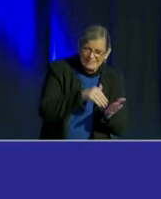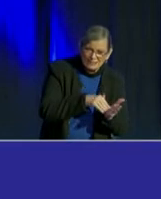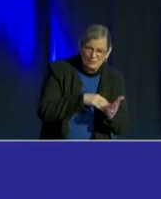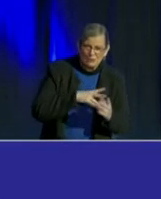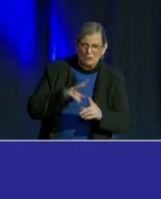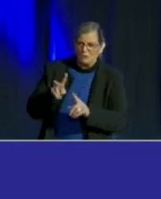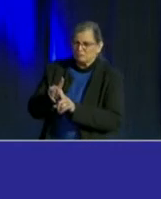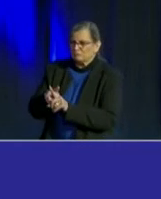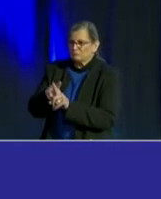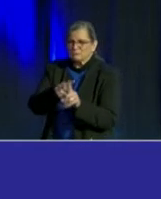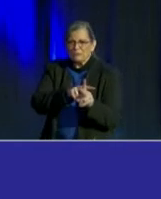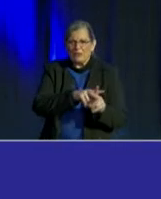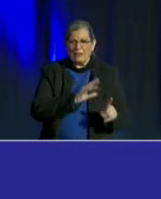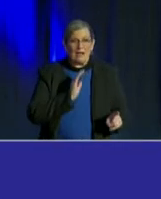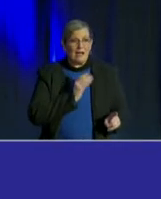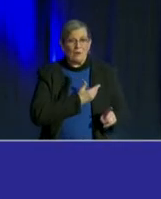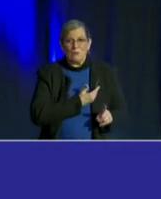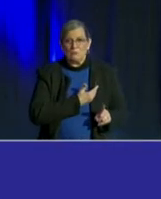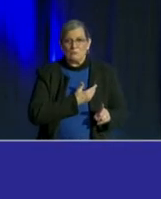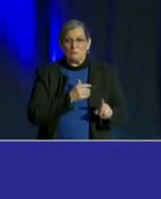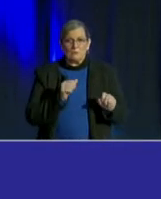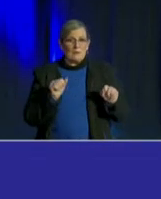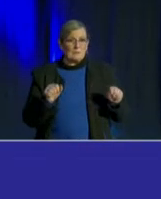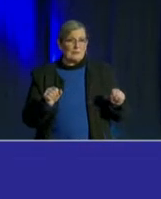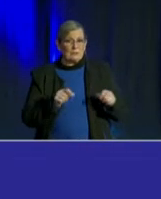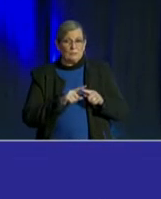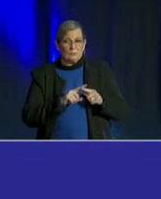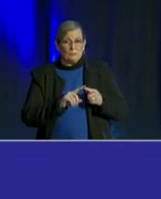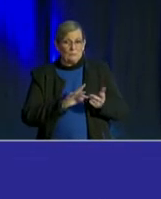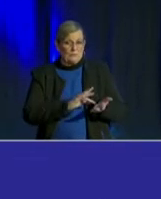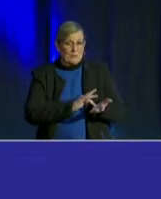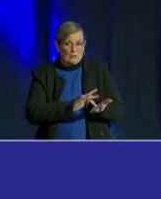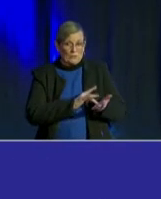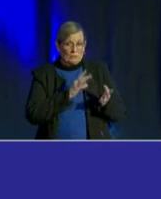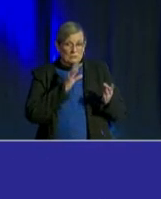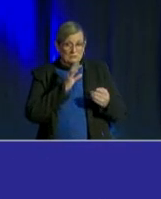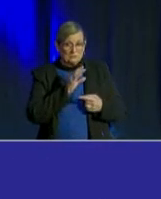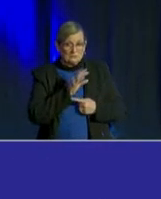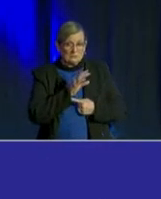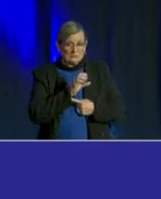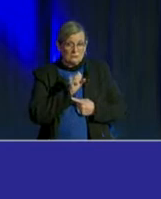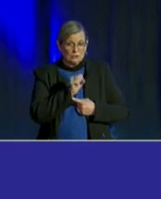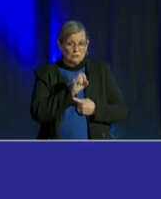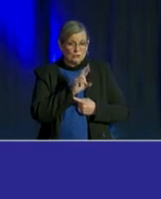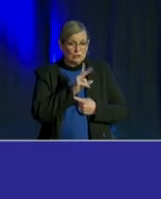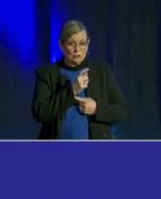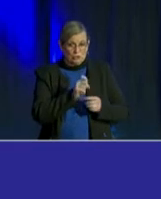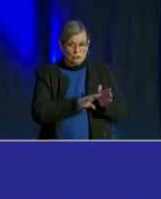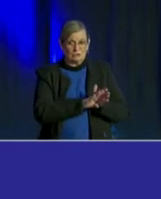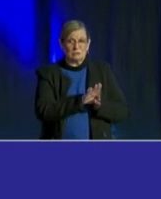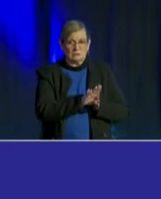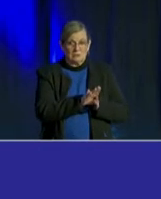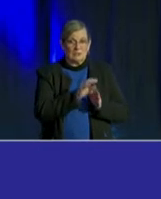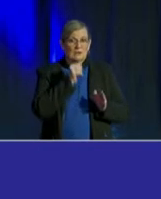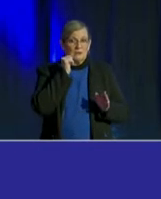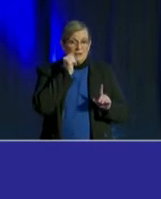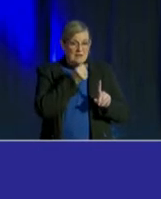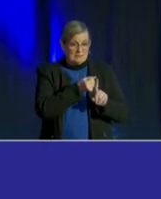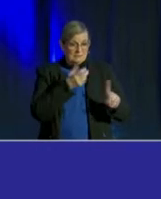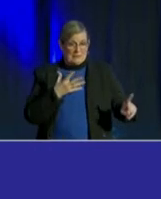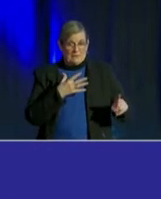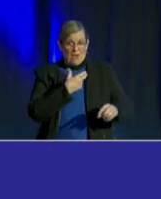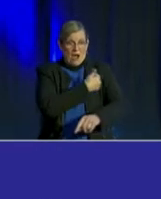like our ability to do medical surge, our ability to do good testing for all those that wanted to get